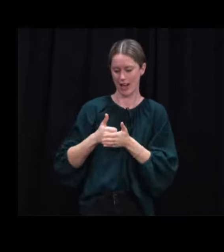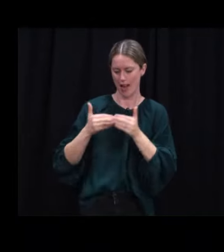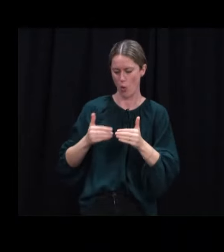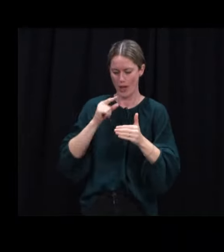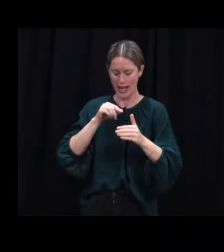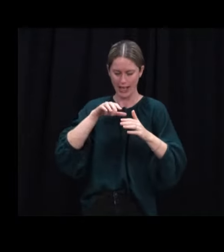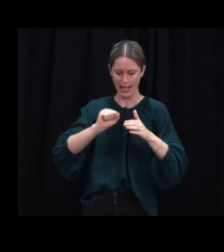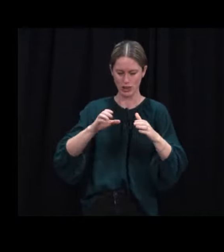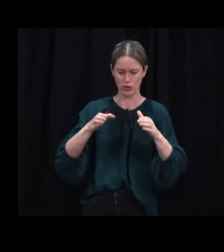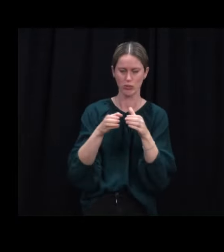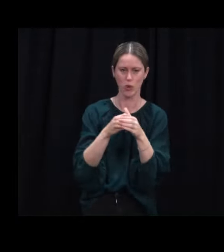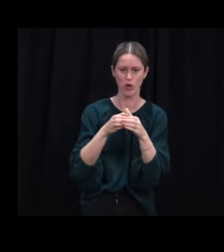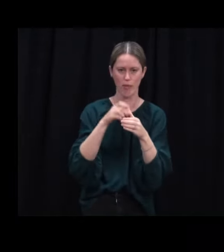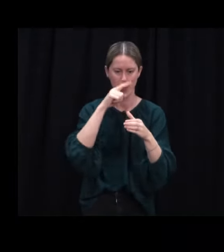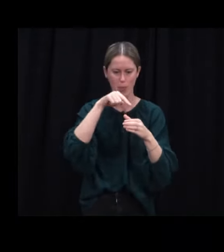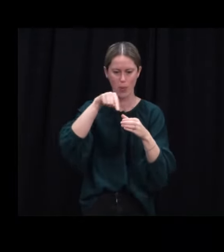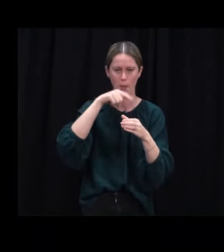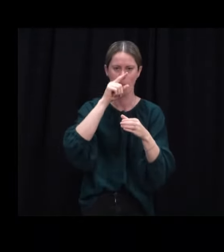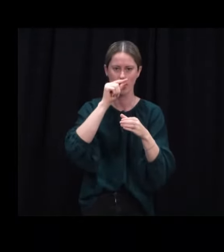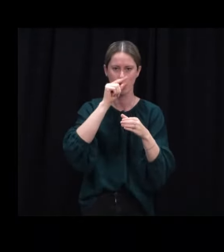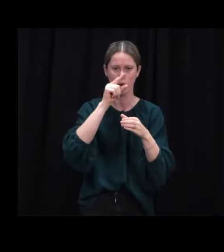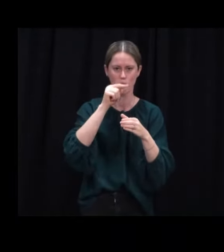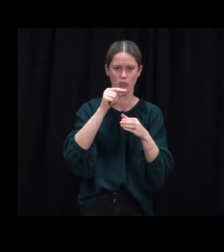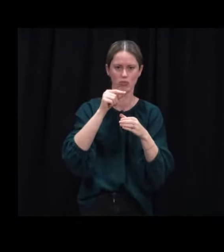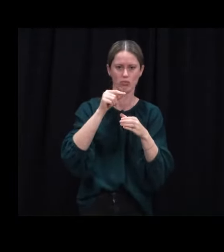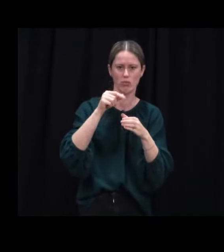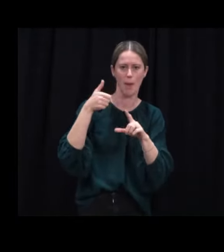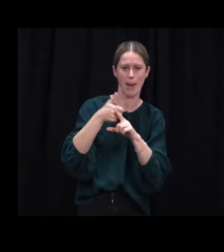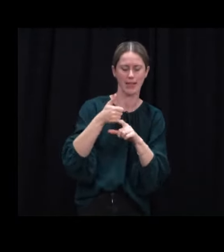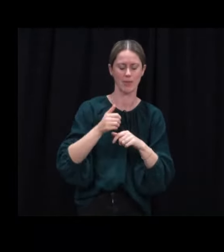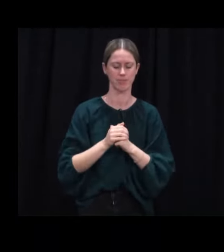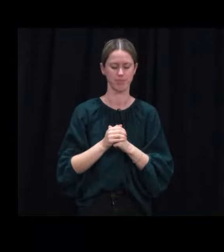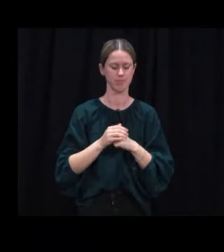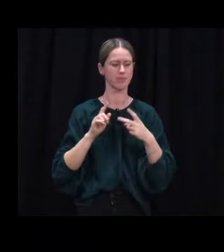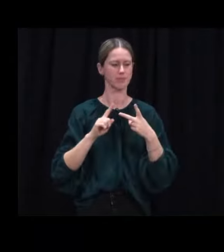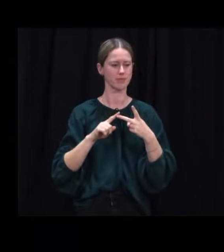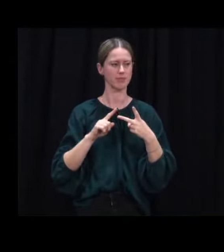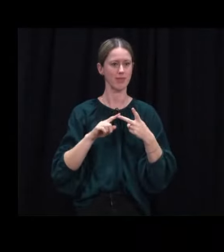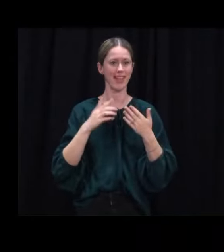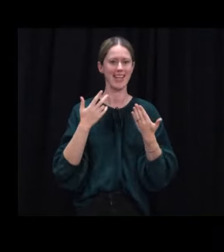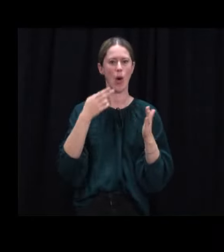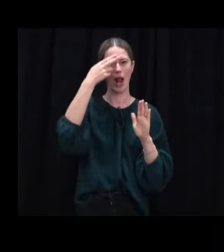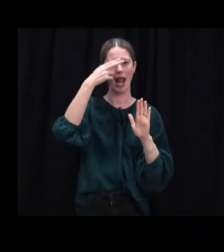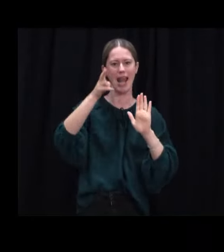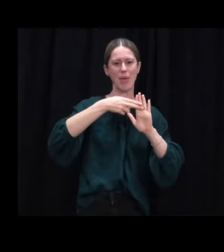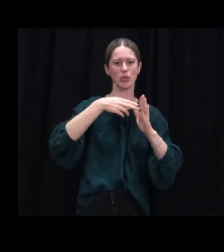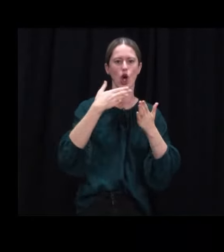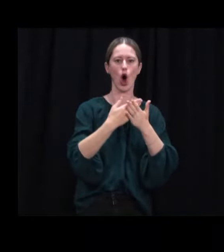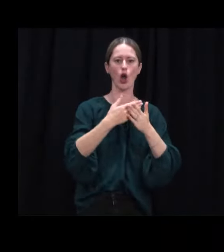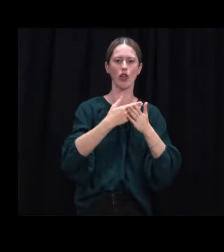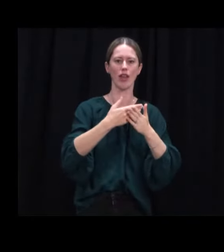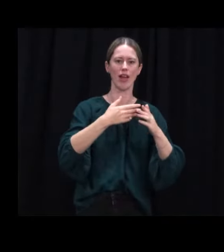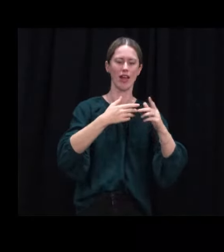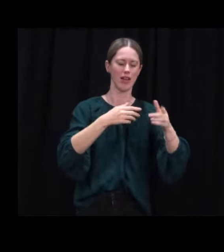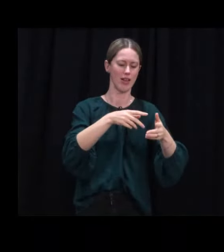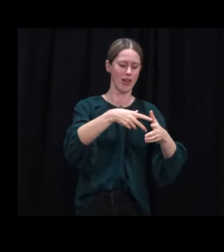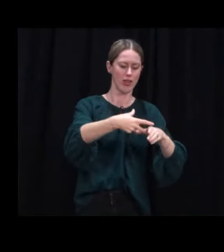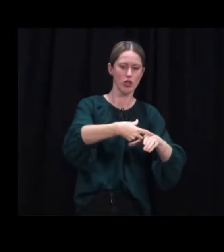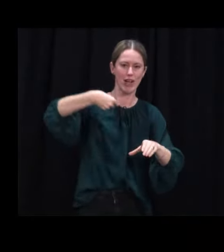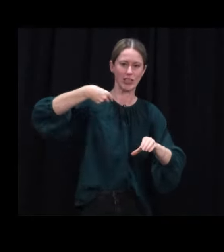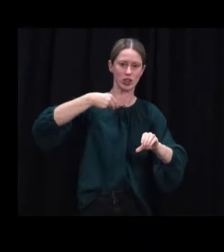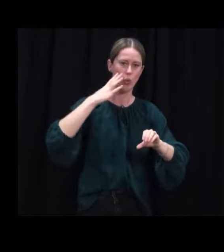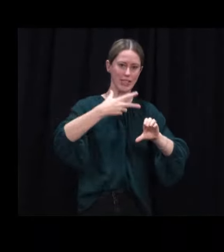can define who may have been affected. Secondly, there are labels now put on syringes once they have been drawn up.